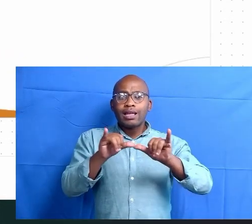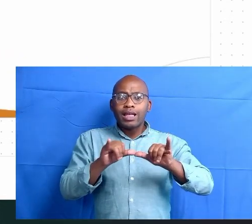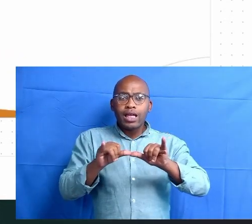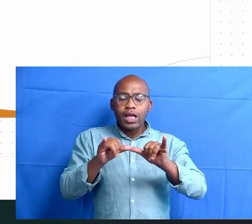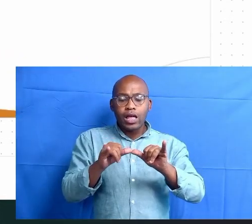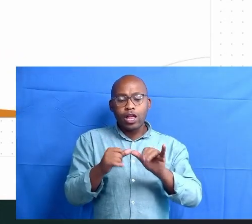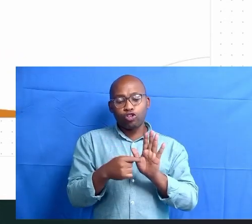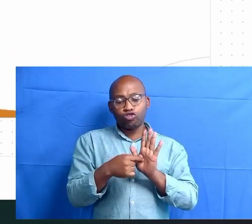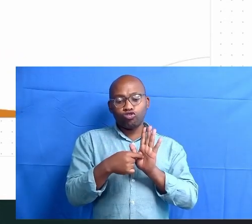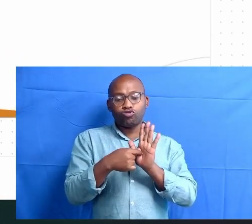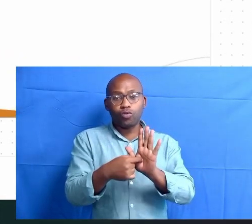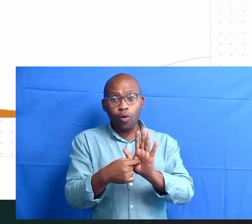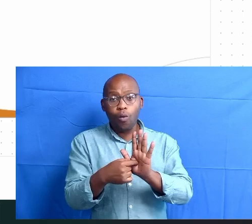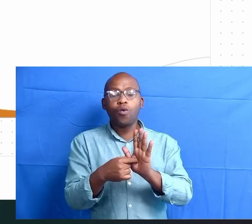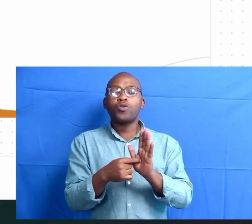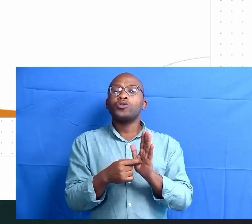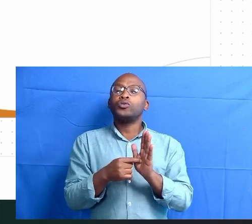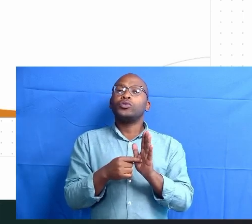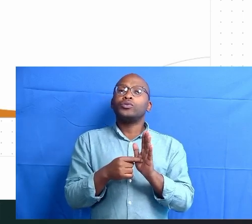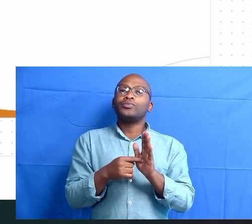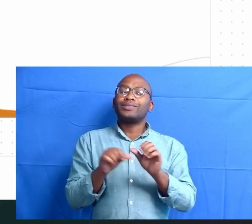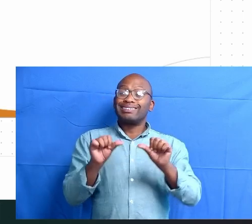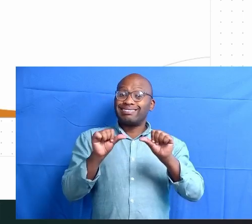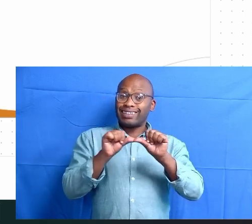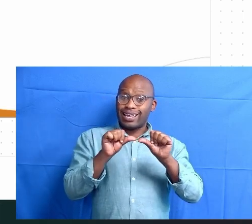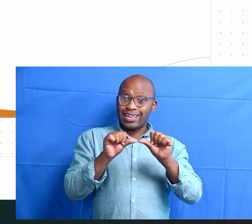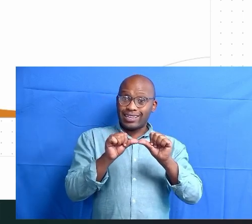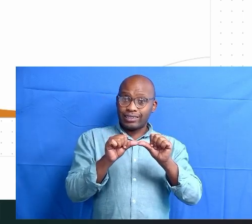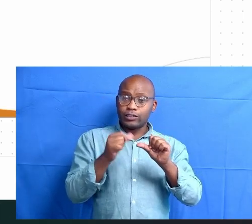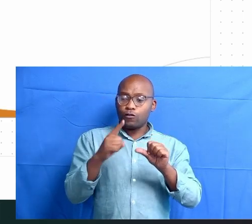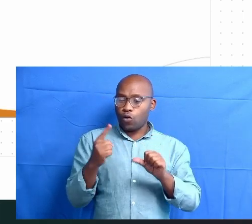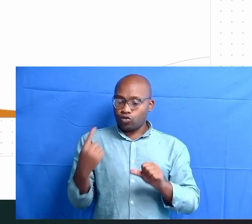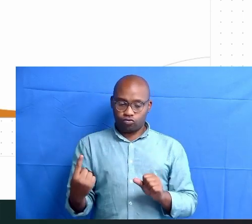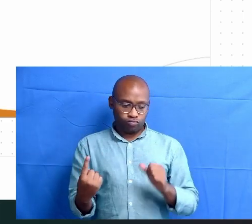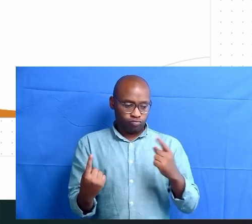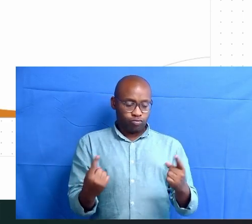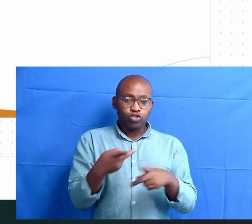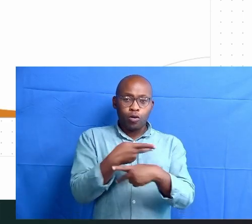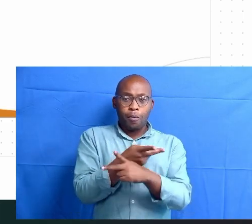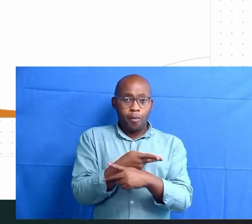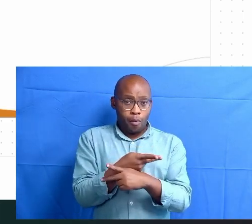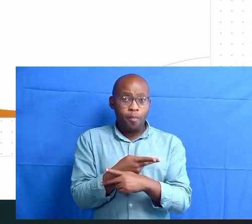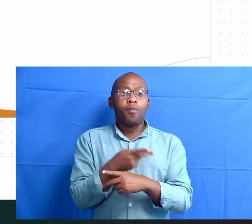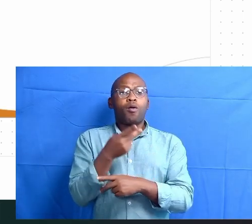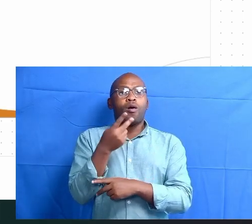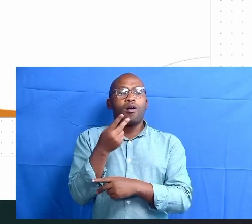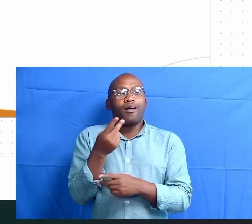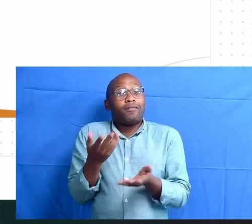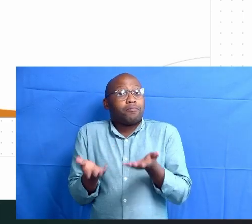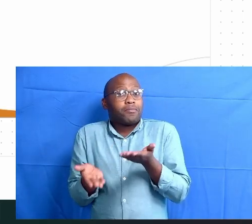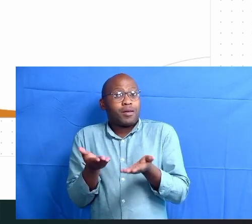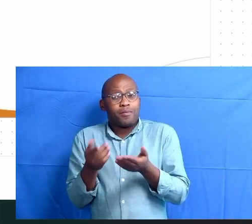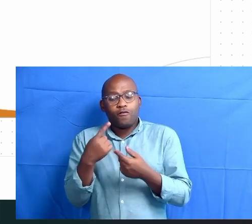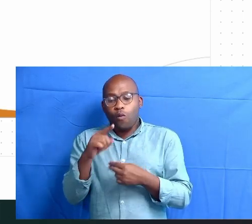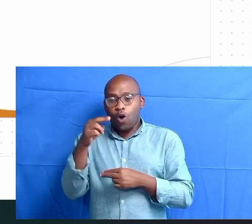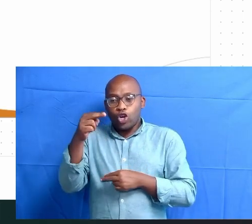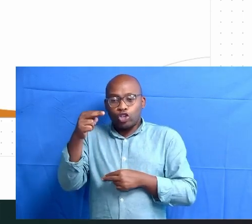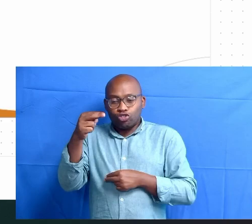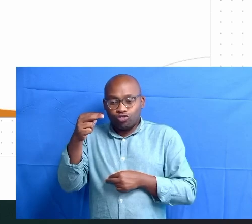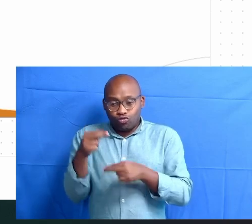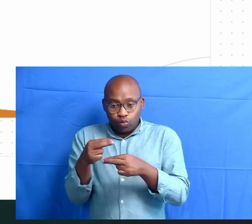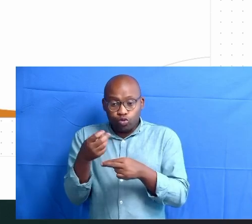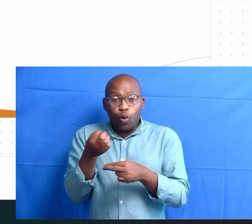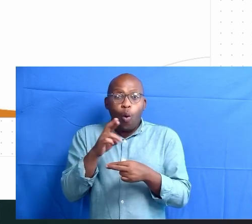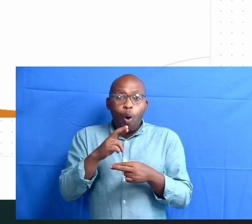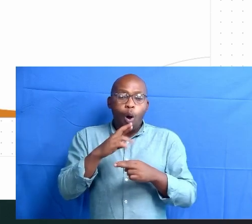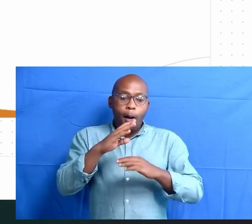actual size and shape of an object on a paper, which dimension of the actual object is either reduced